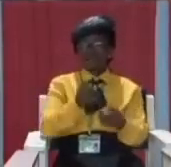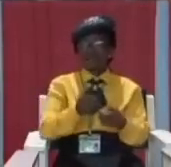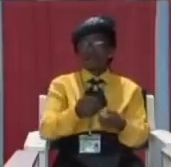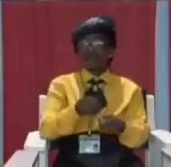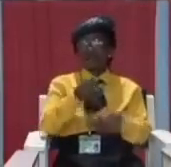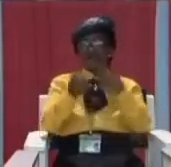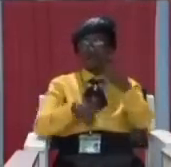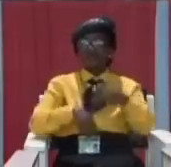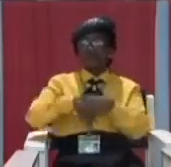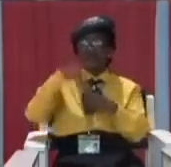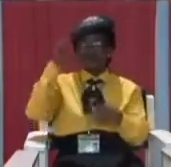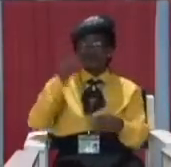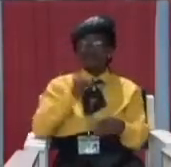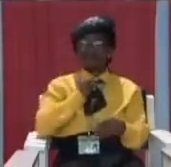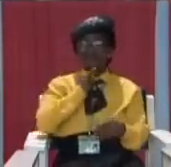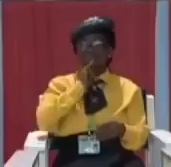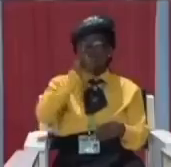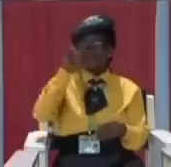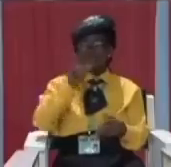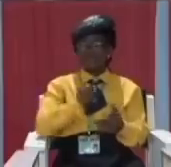is that the wound may heal,